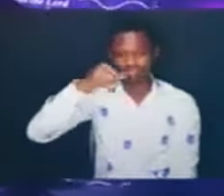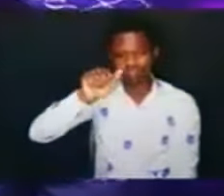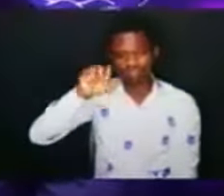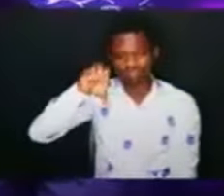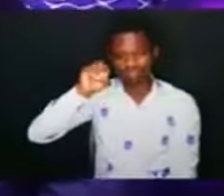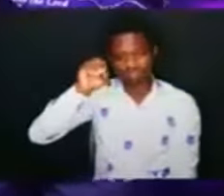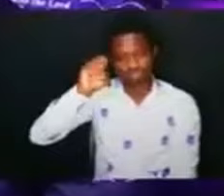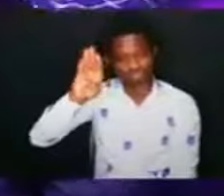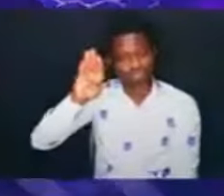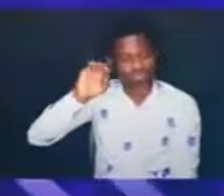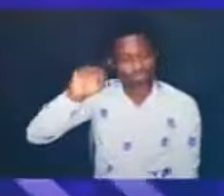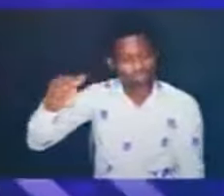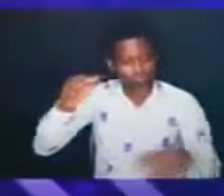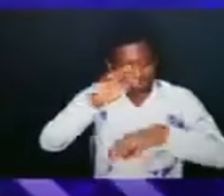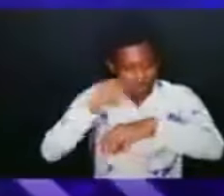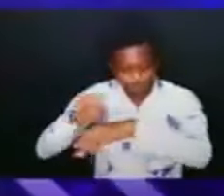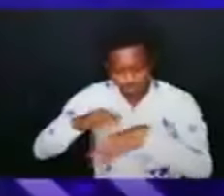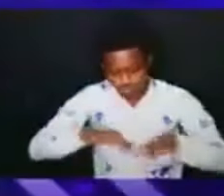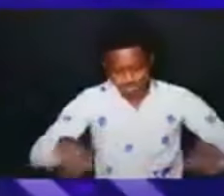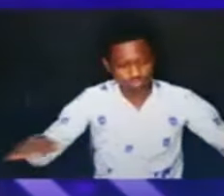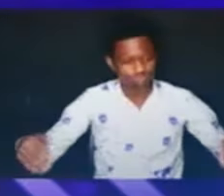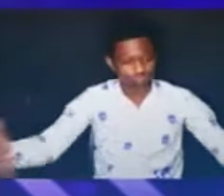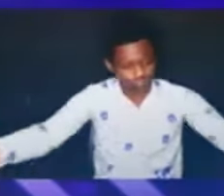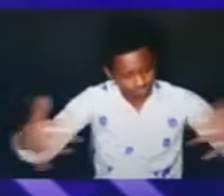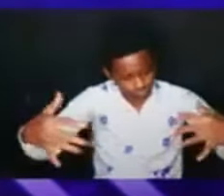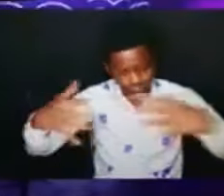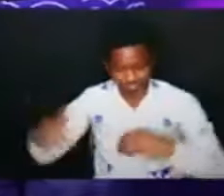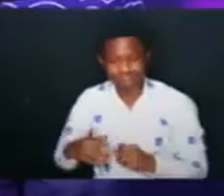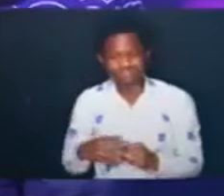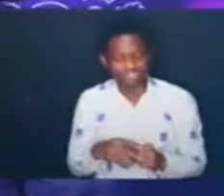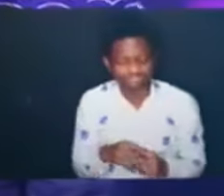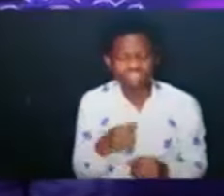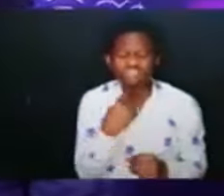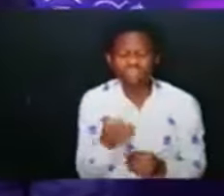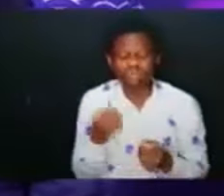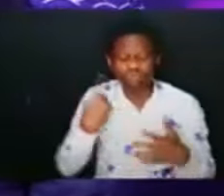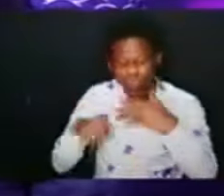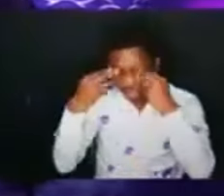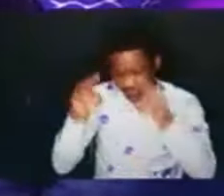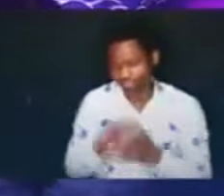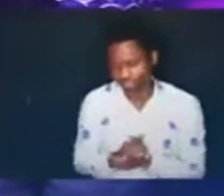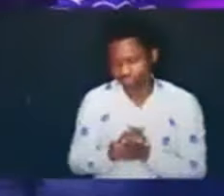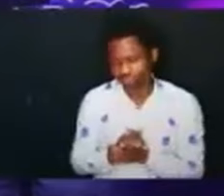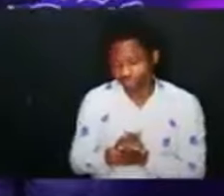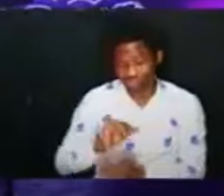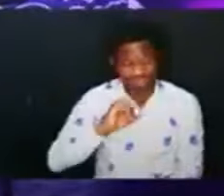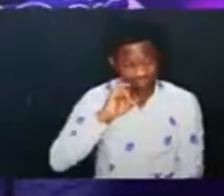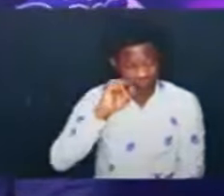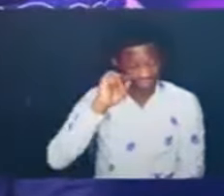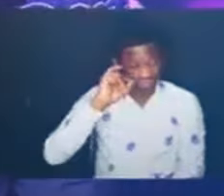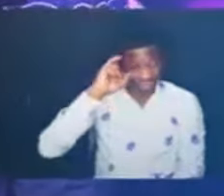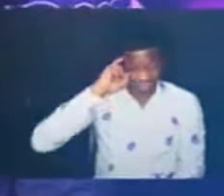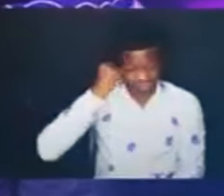muntie moja Israel. Now these patriarchs, they trusted God. And they believed